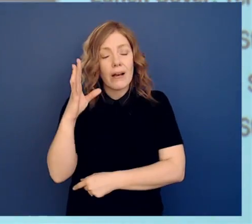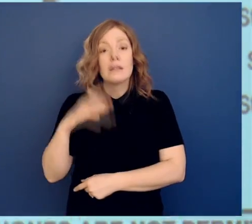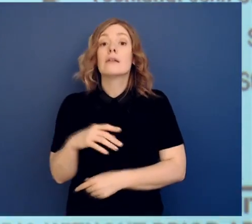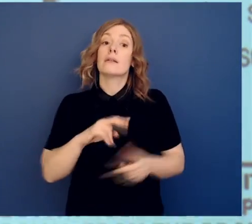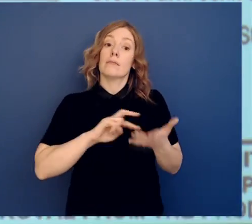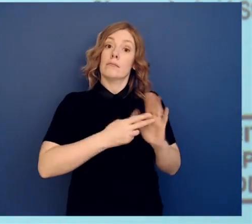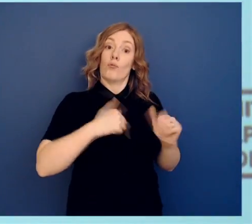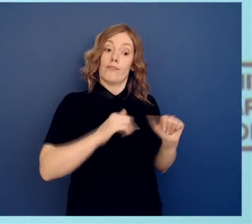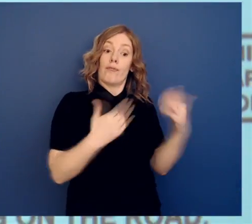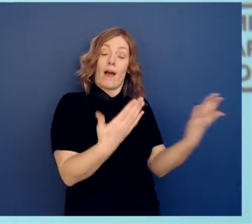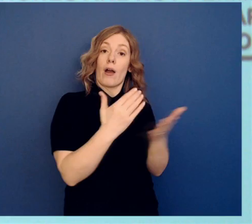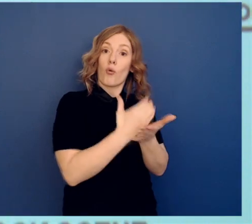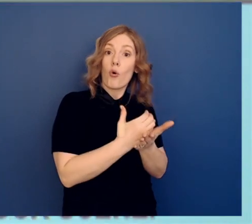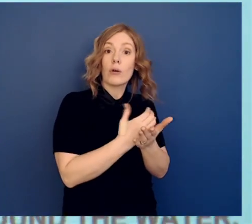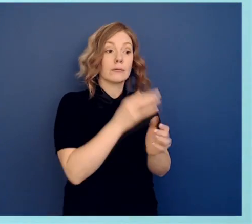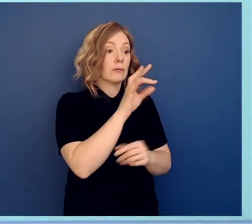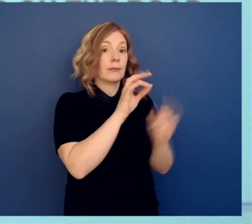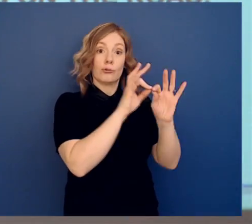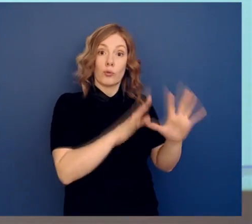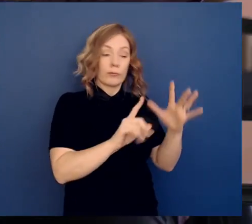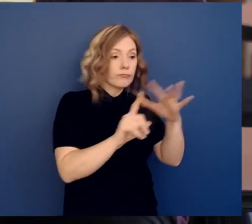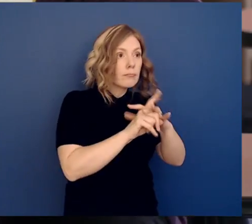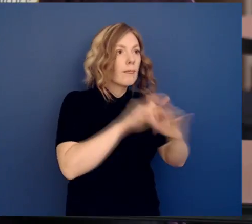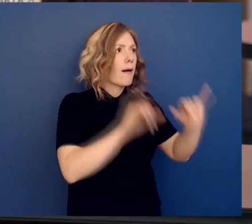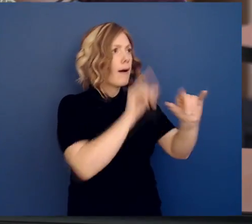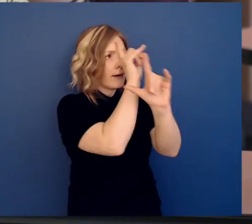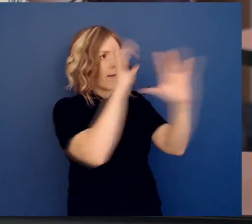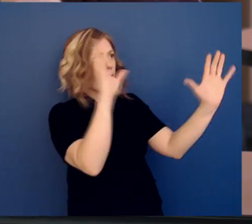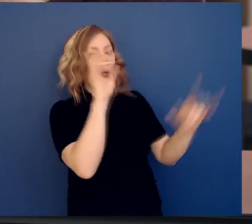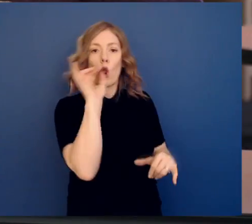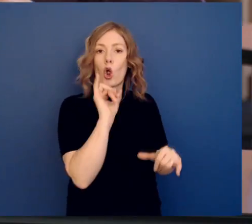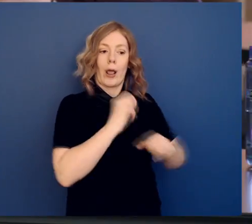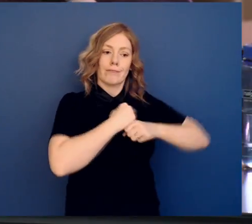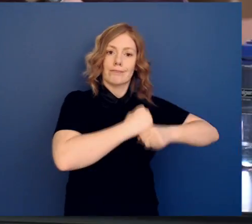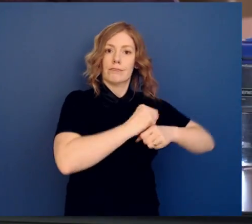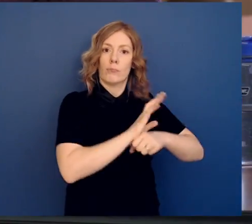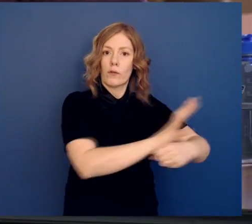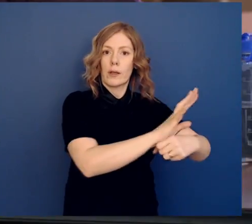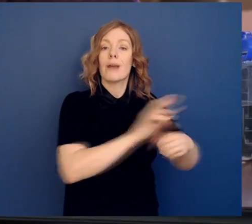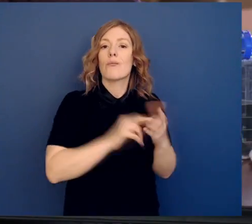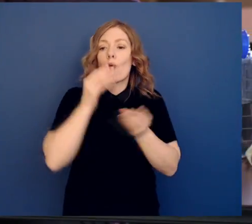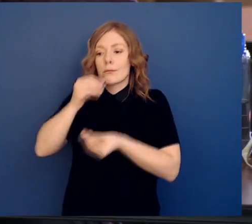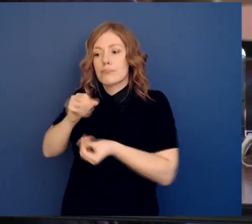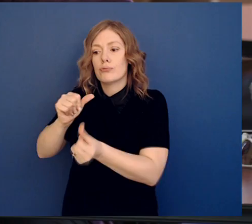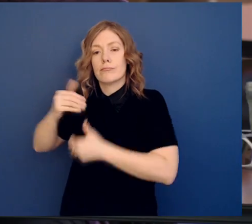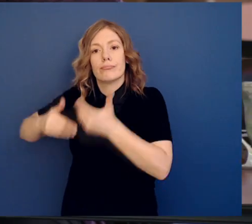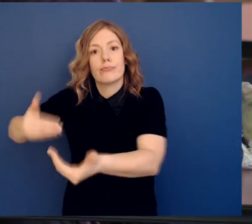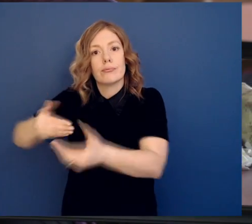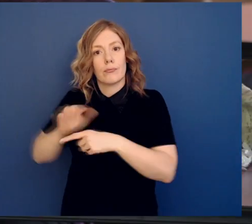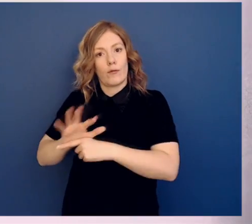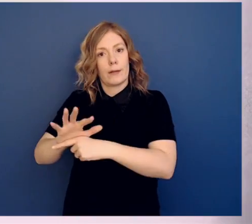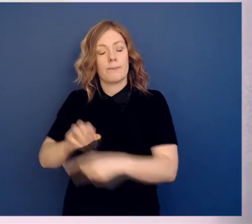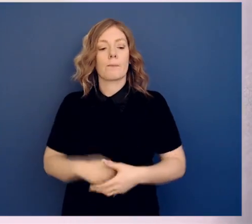a very fast pace. So by having a course where interpreters can come on and know how film productions function, it's just going to